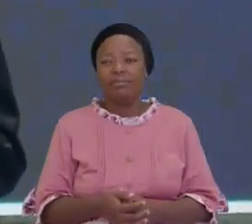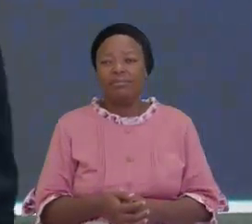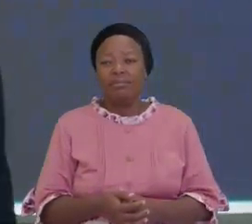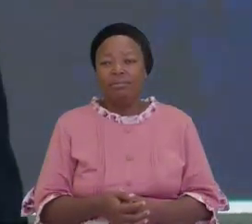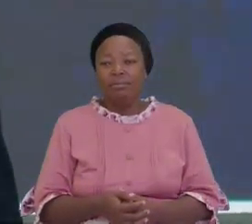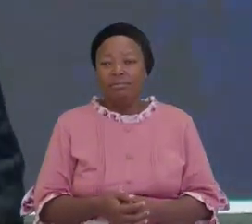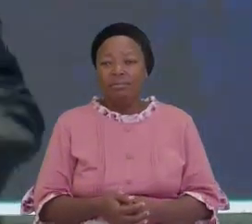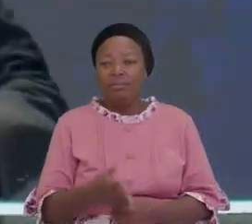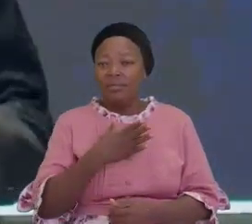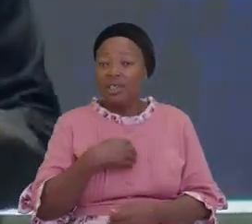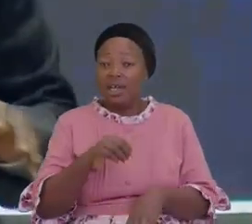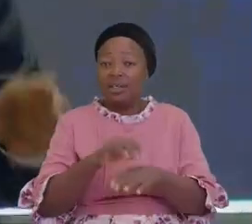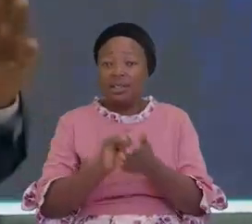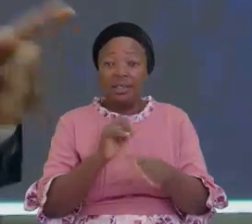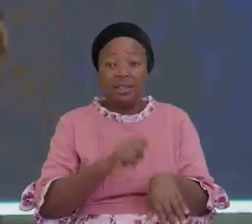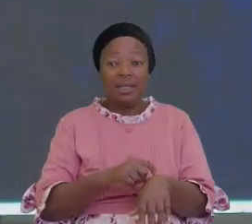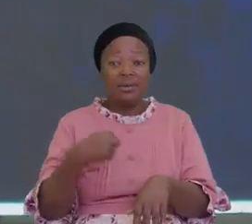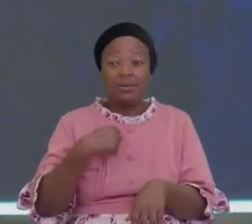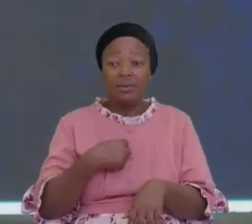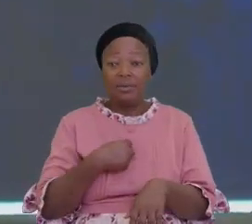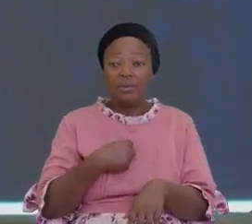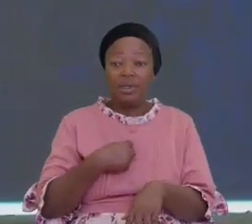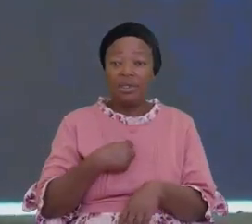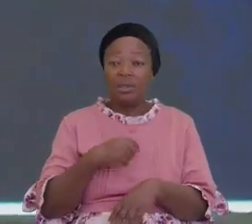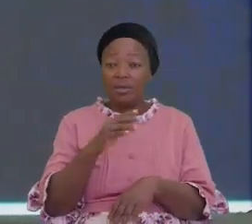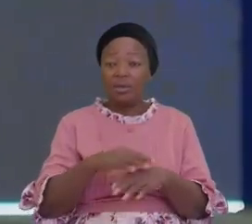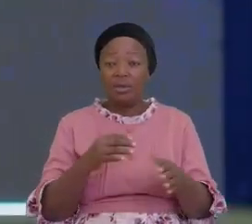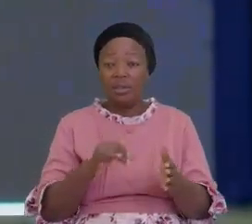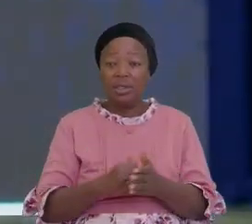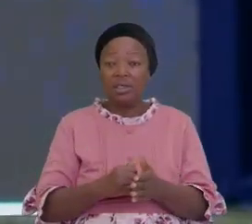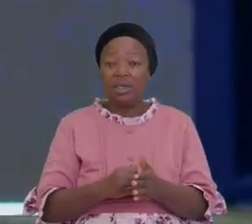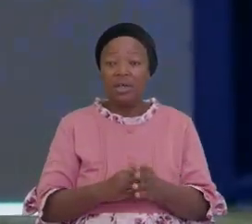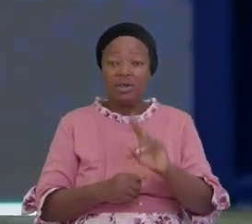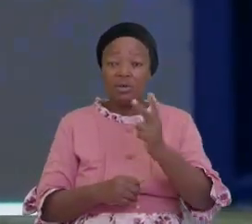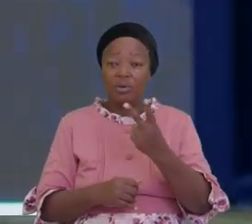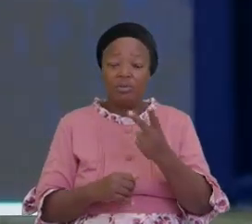At that time, we called the shirt double tube.